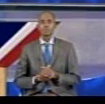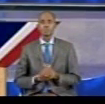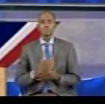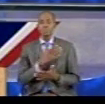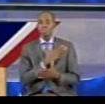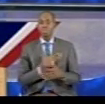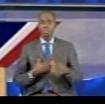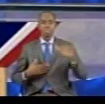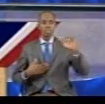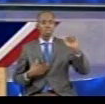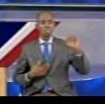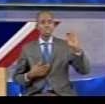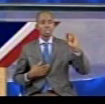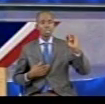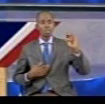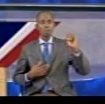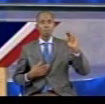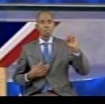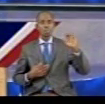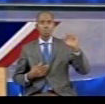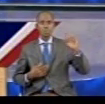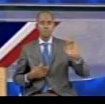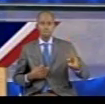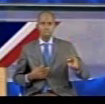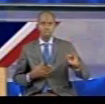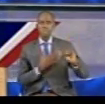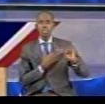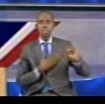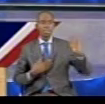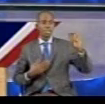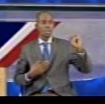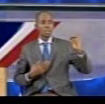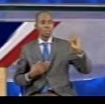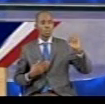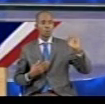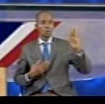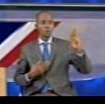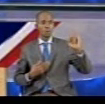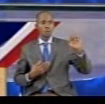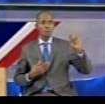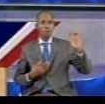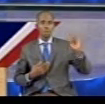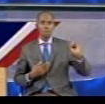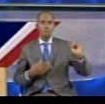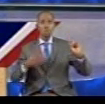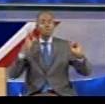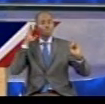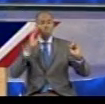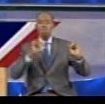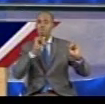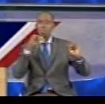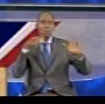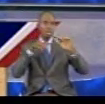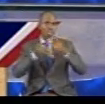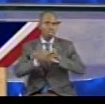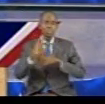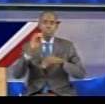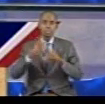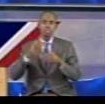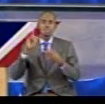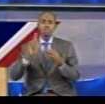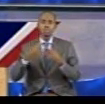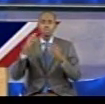Ammonite or Moabite shall not enter into the congregation of the Lord.